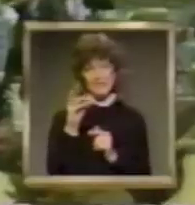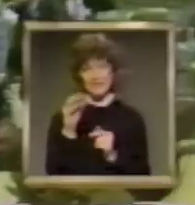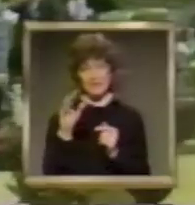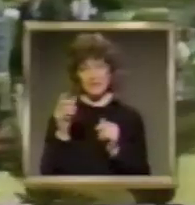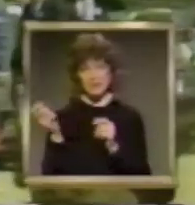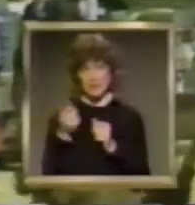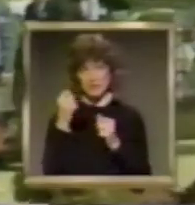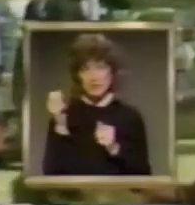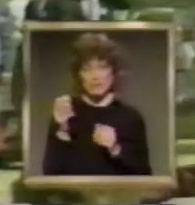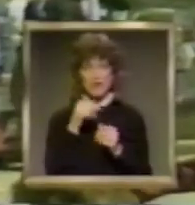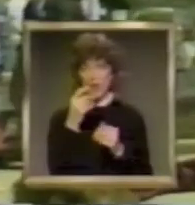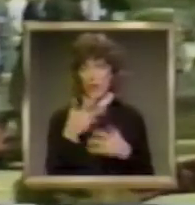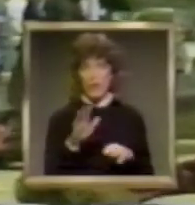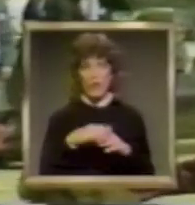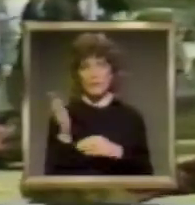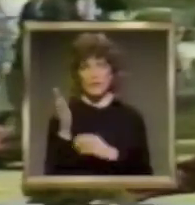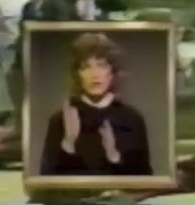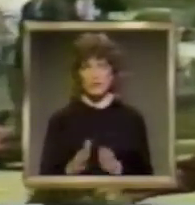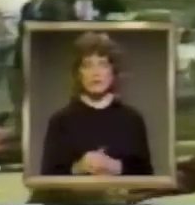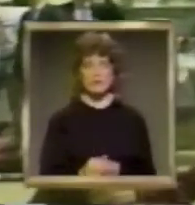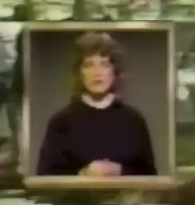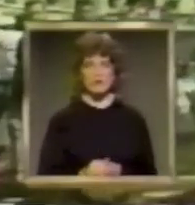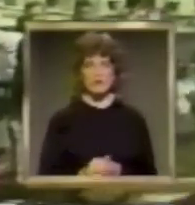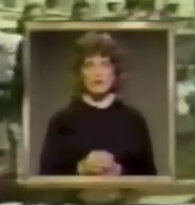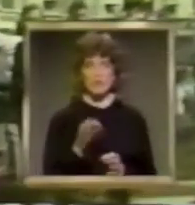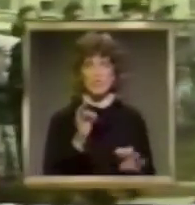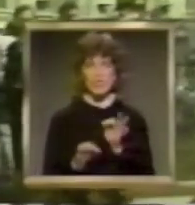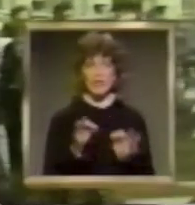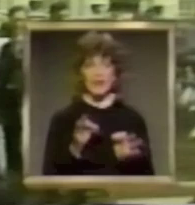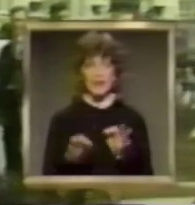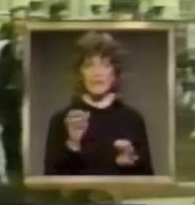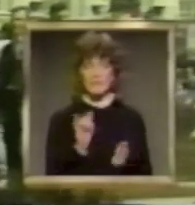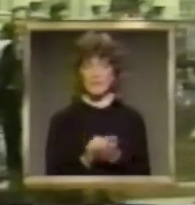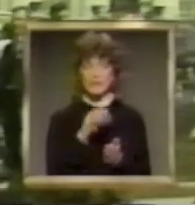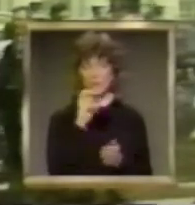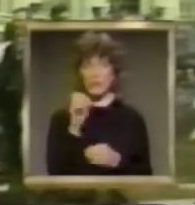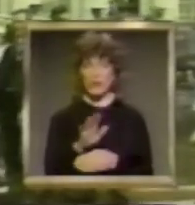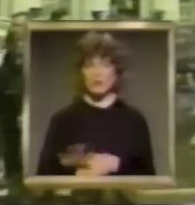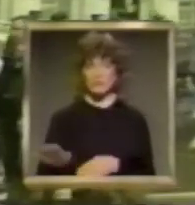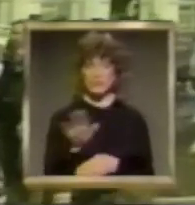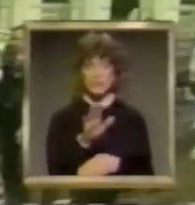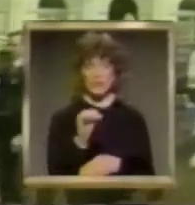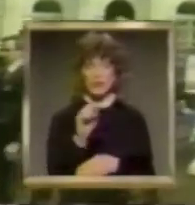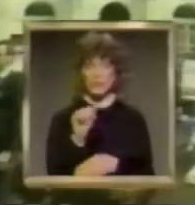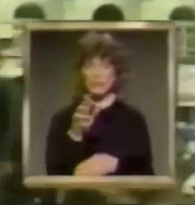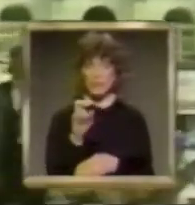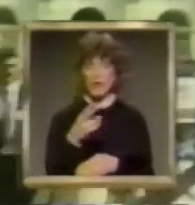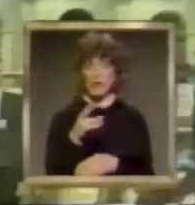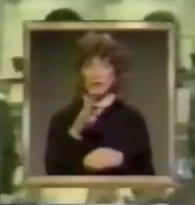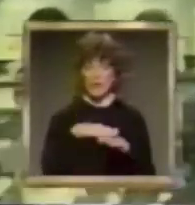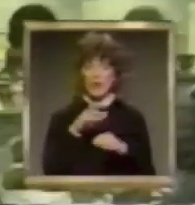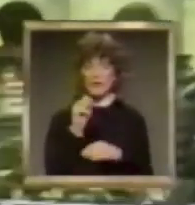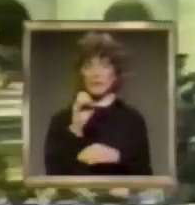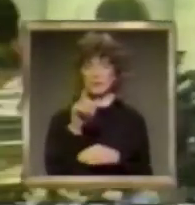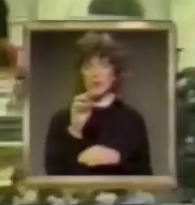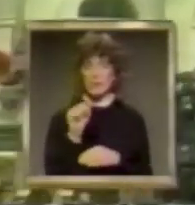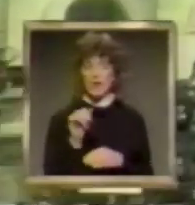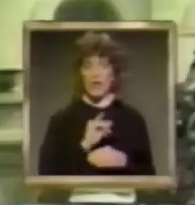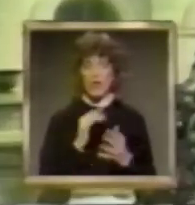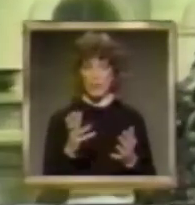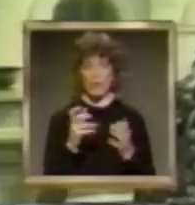on the speakers. If this was your march on Selma, I want